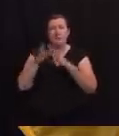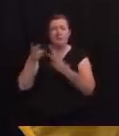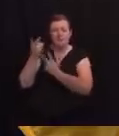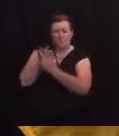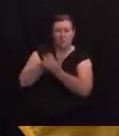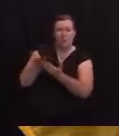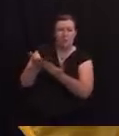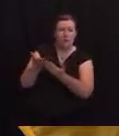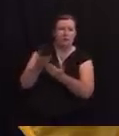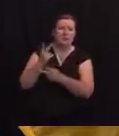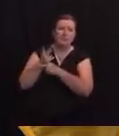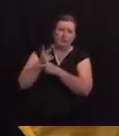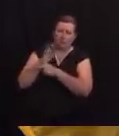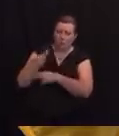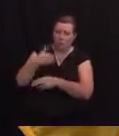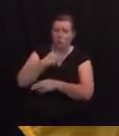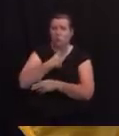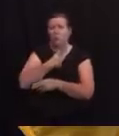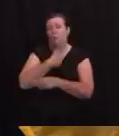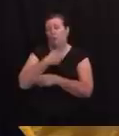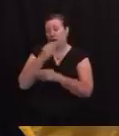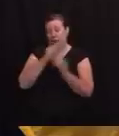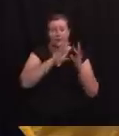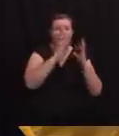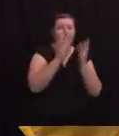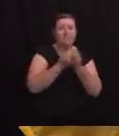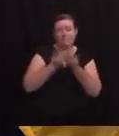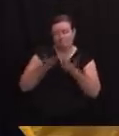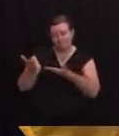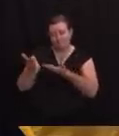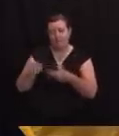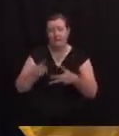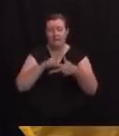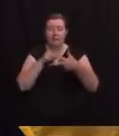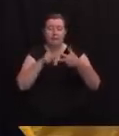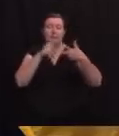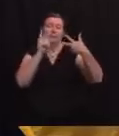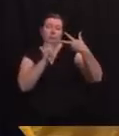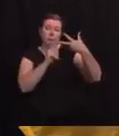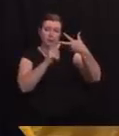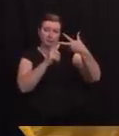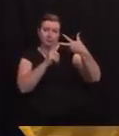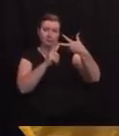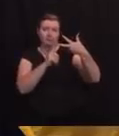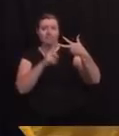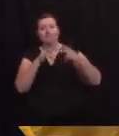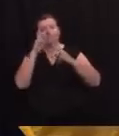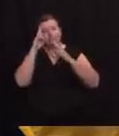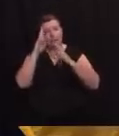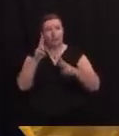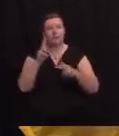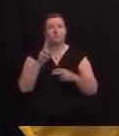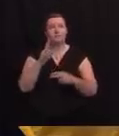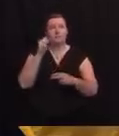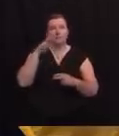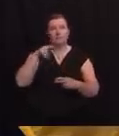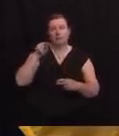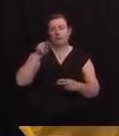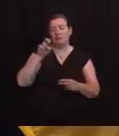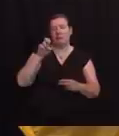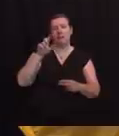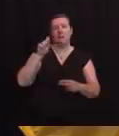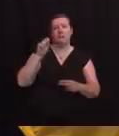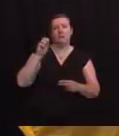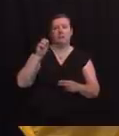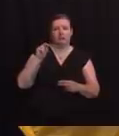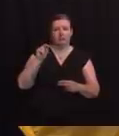over their souls and their family. And today we also honor this guy, the life of Monmouth County's